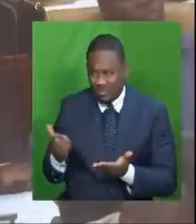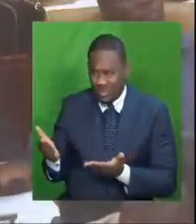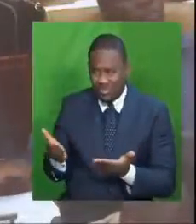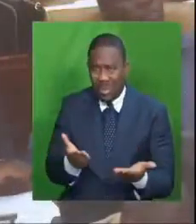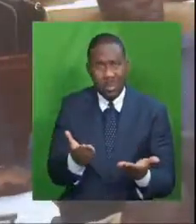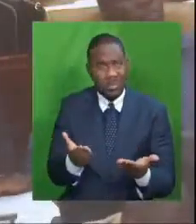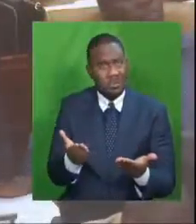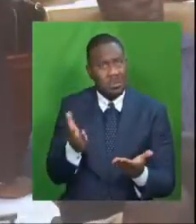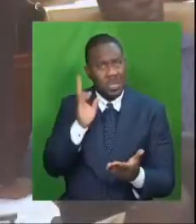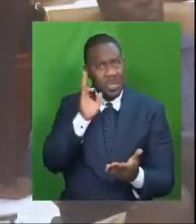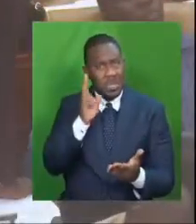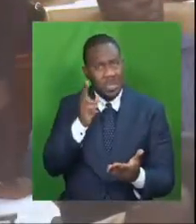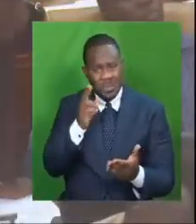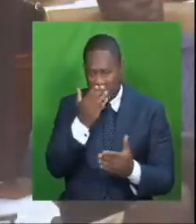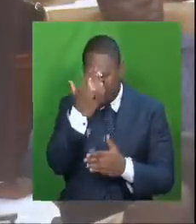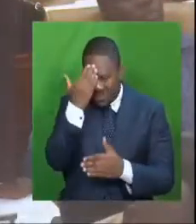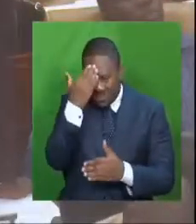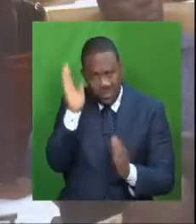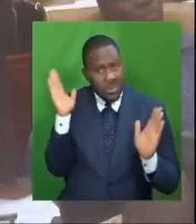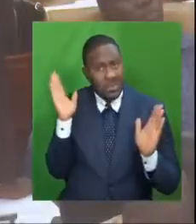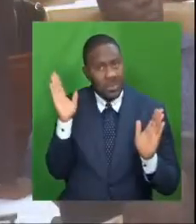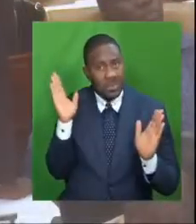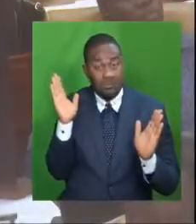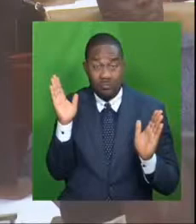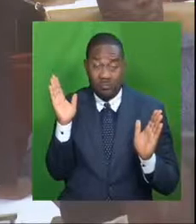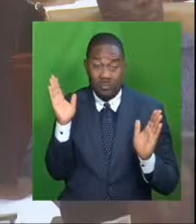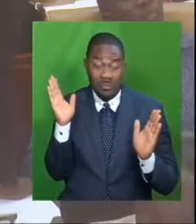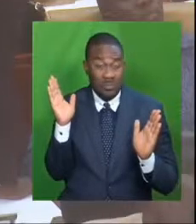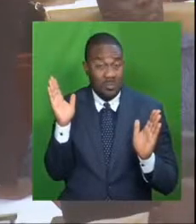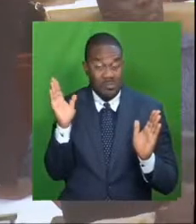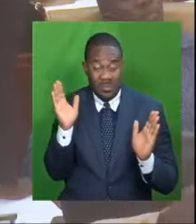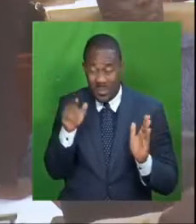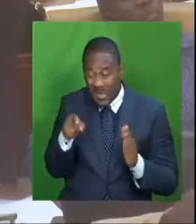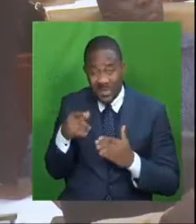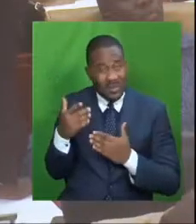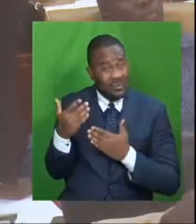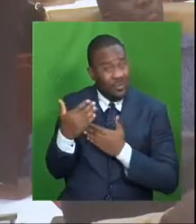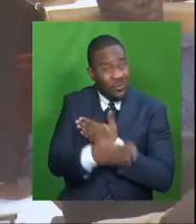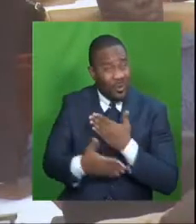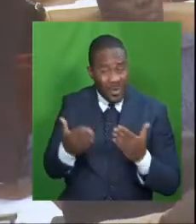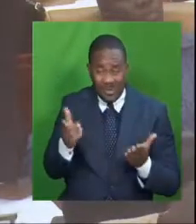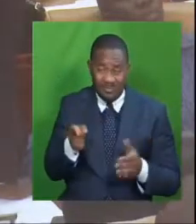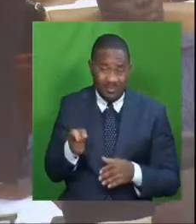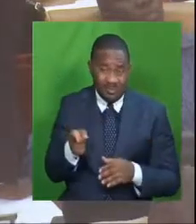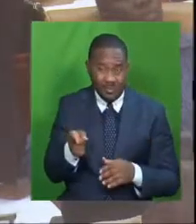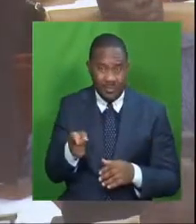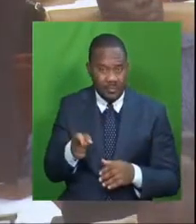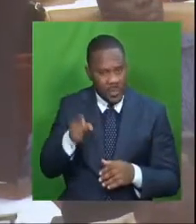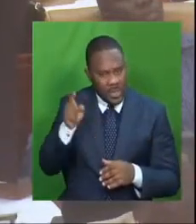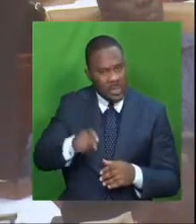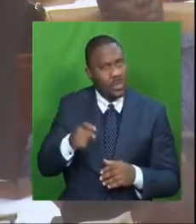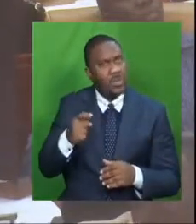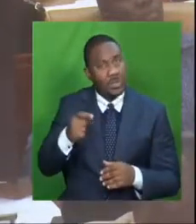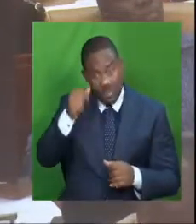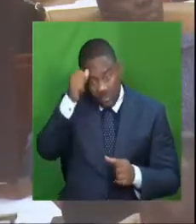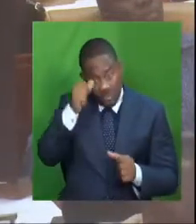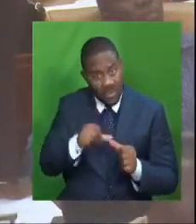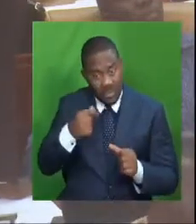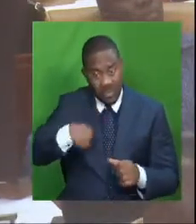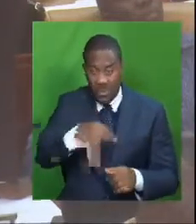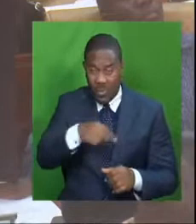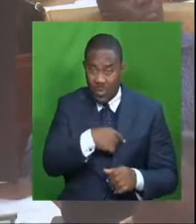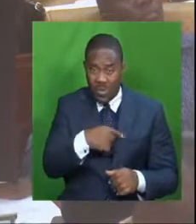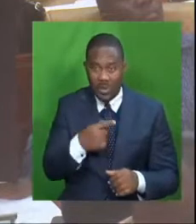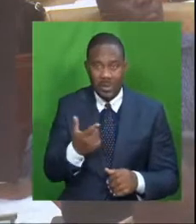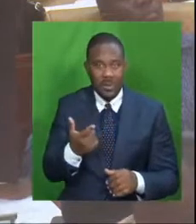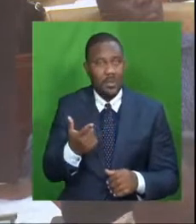History. It's a new tax that is alien to the development of our country. So, Speaker, let it be recorded once again that I believe